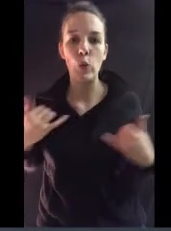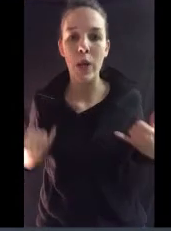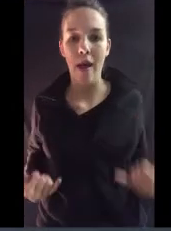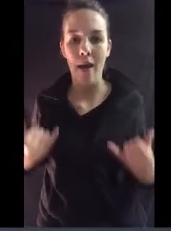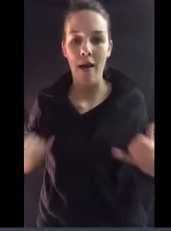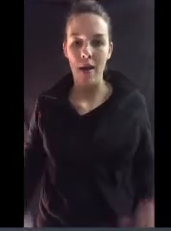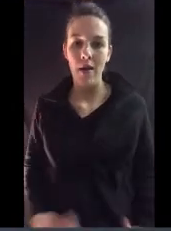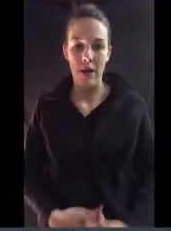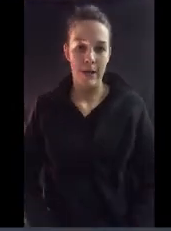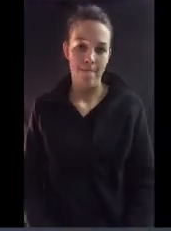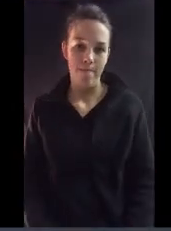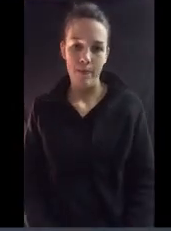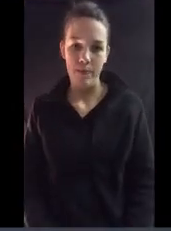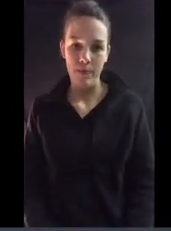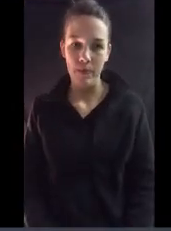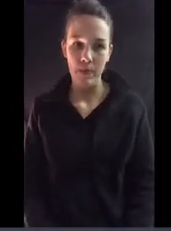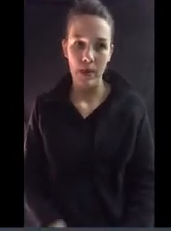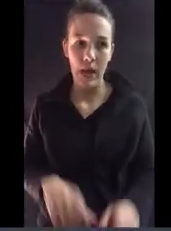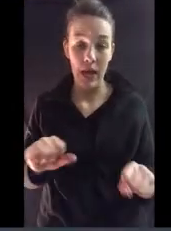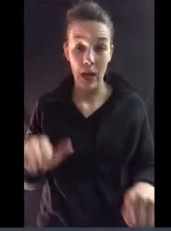speak the words of love today.